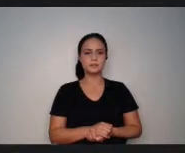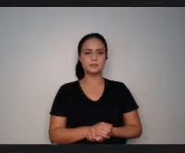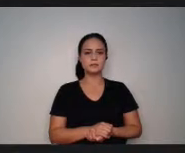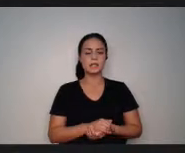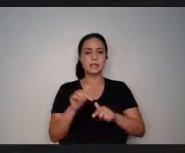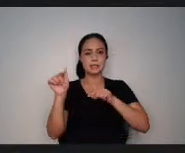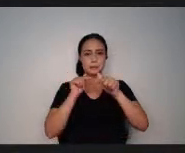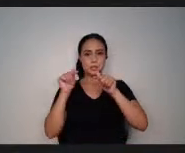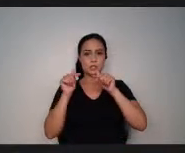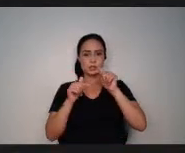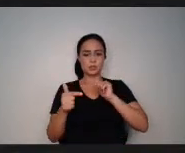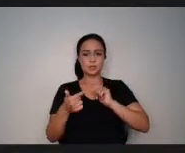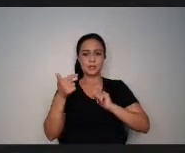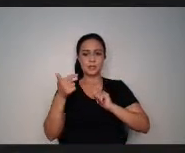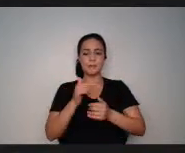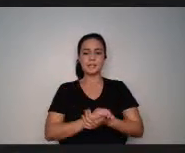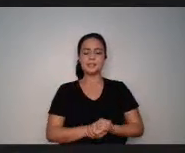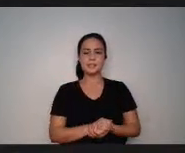our intention,